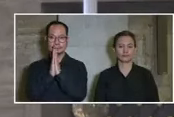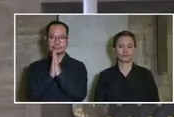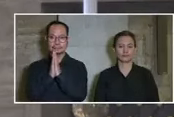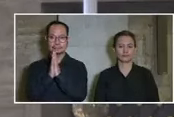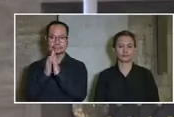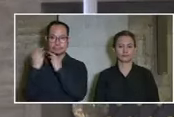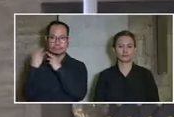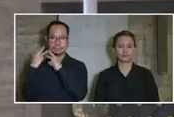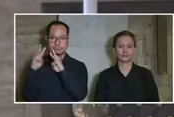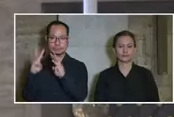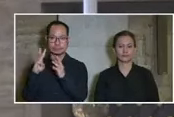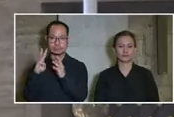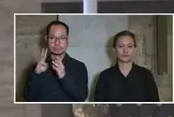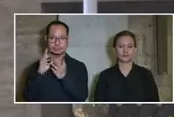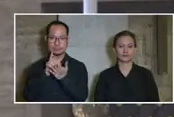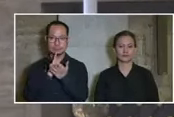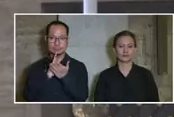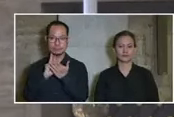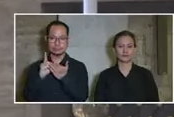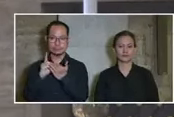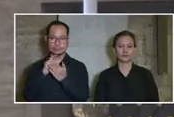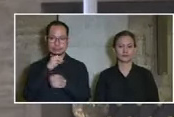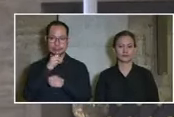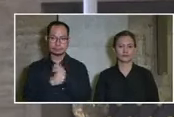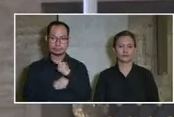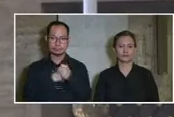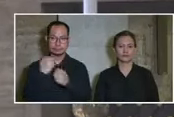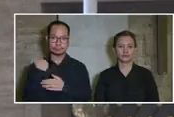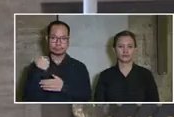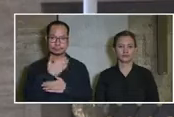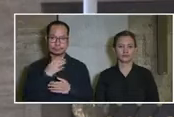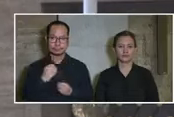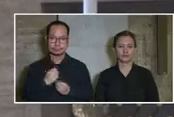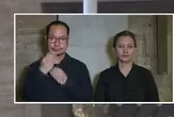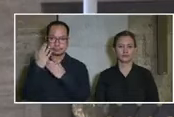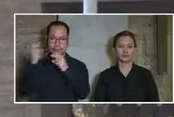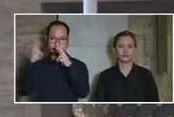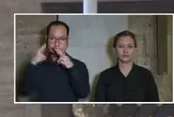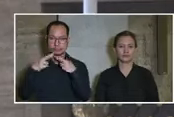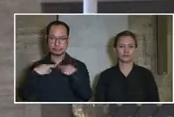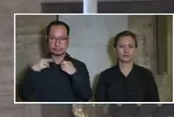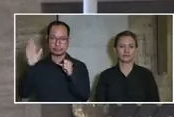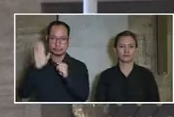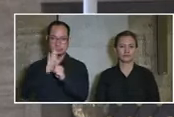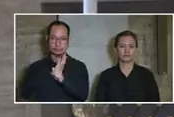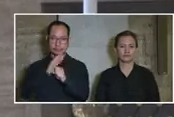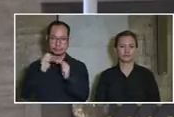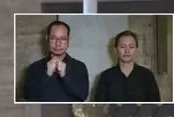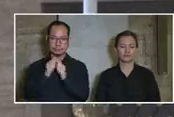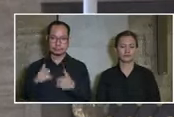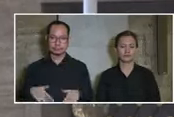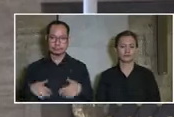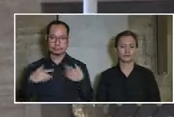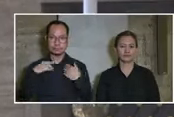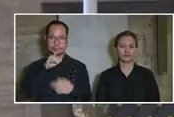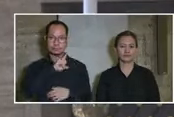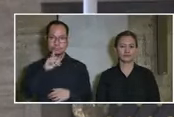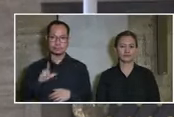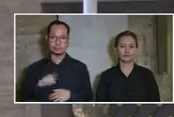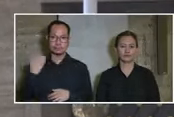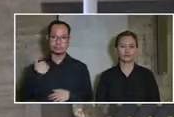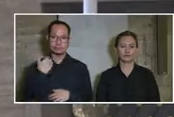May this divine sacrifice we have offered and received fill us with life, O Lord, we